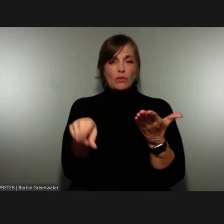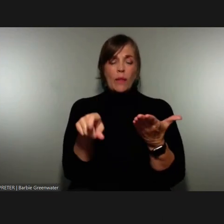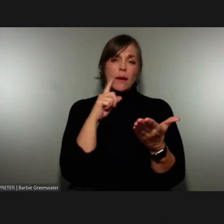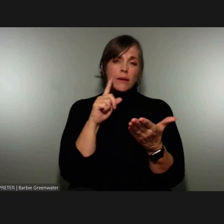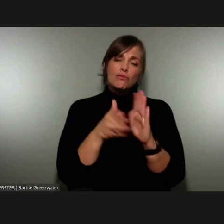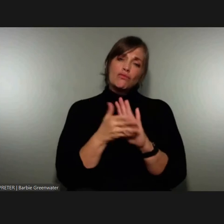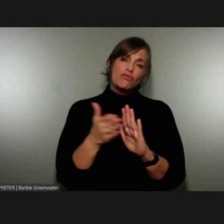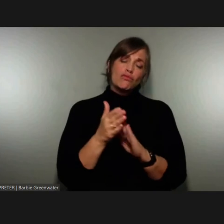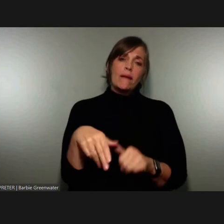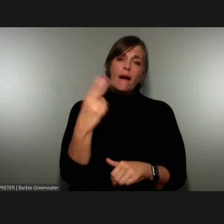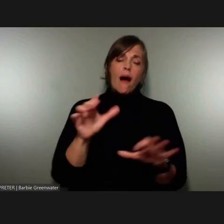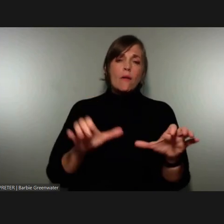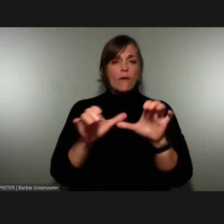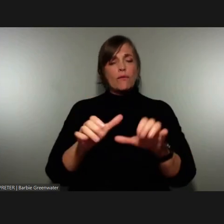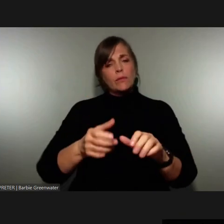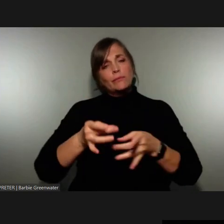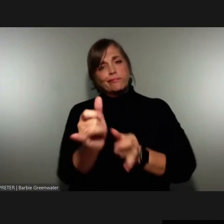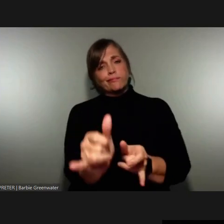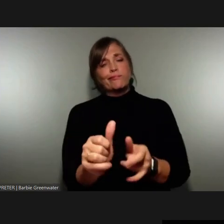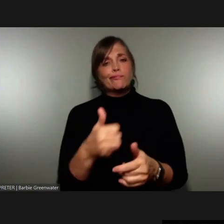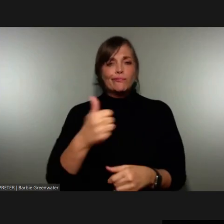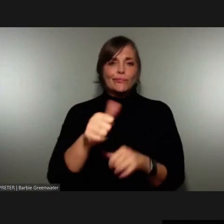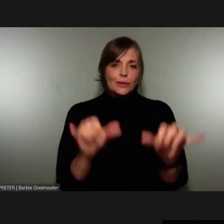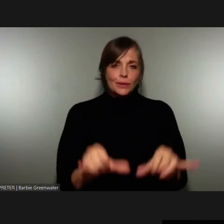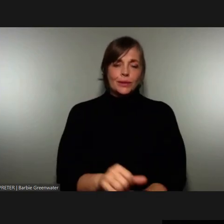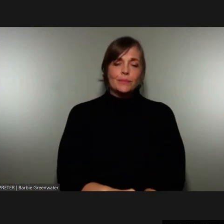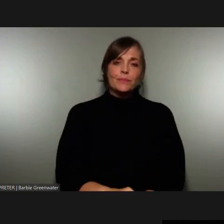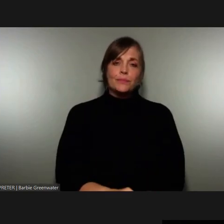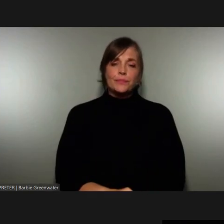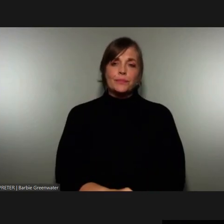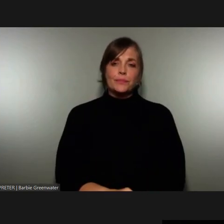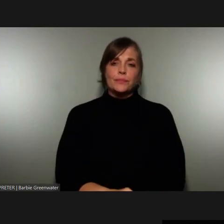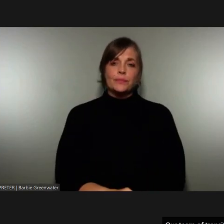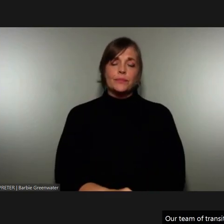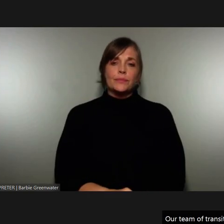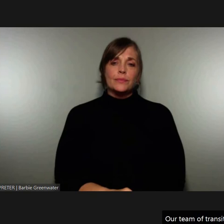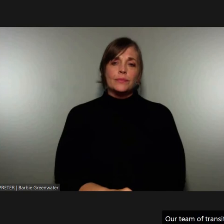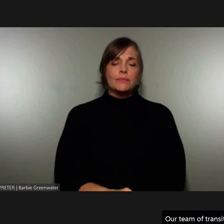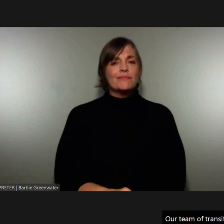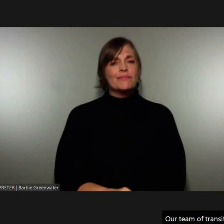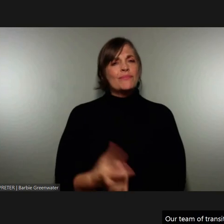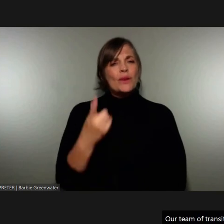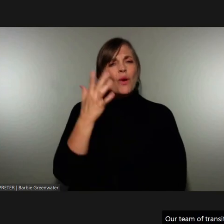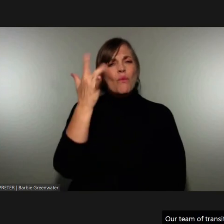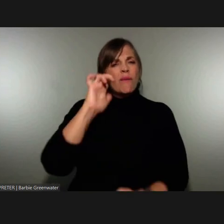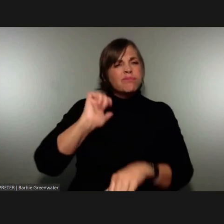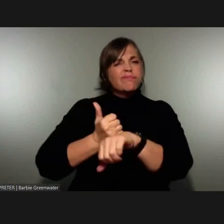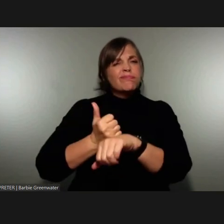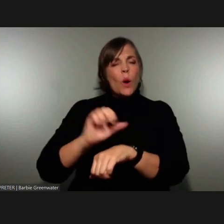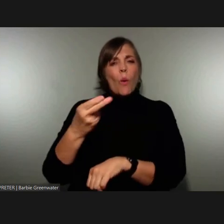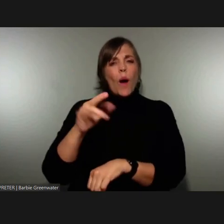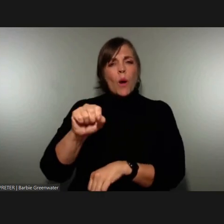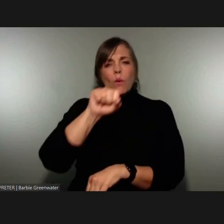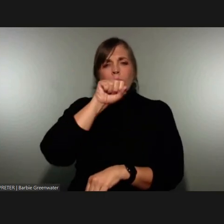run a high-performing and efficient transit system. The entire premise behind Ohio Loves Transit Week is to promote a focus